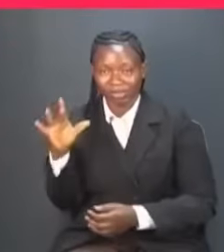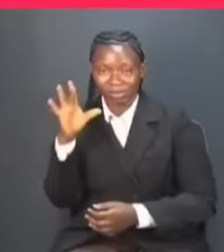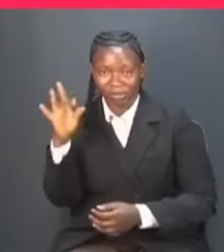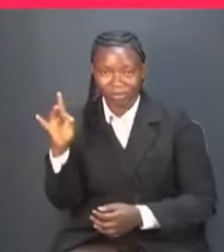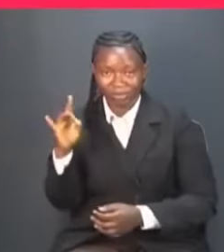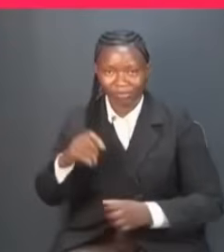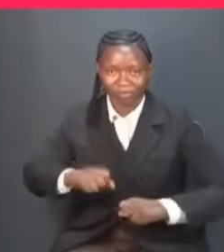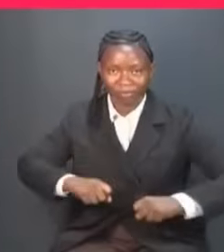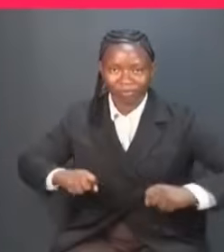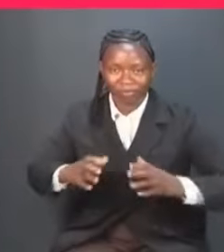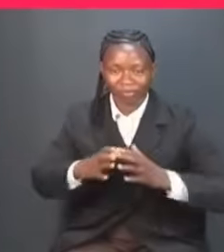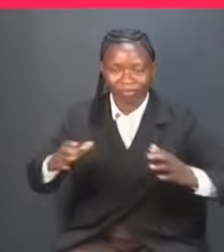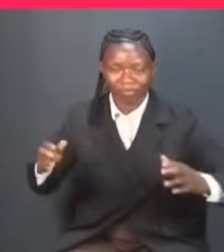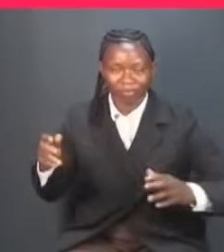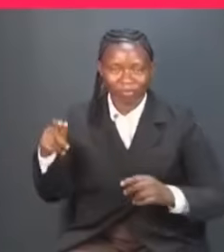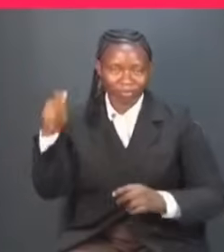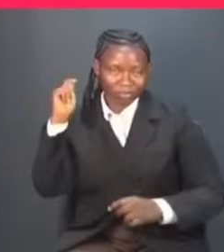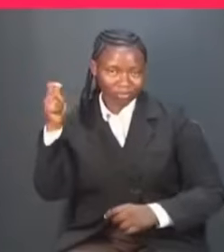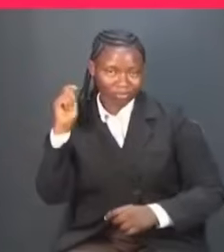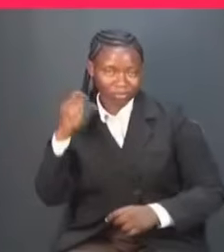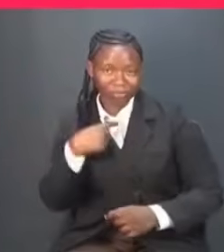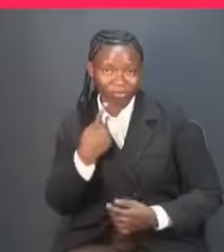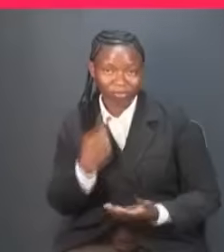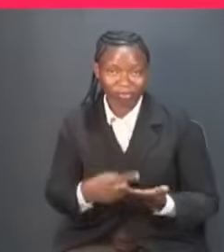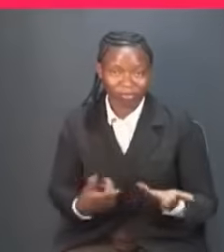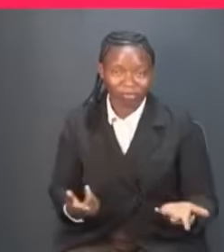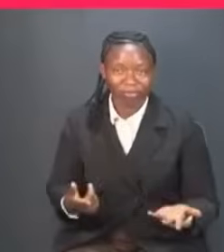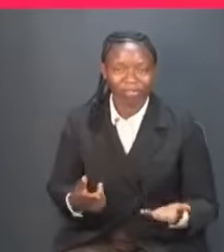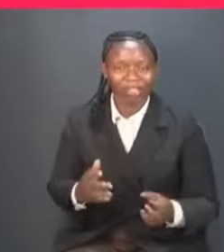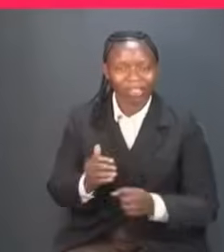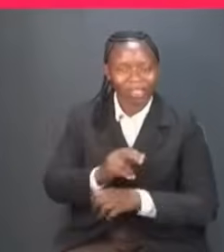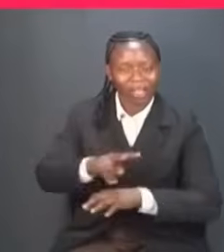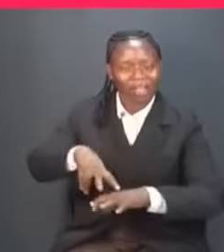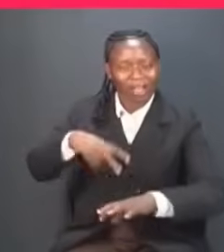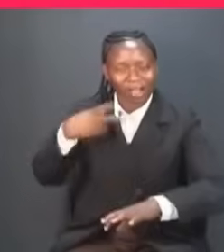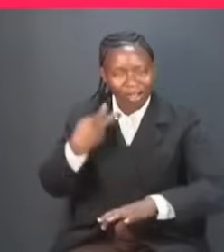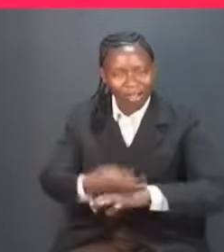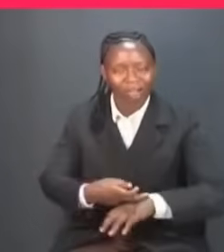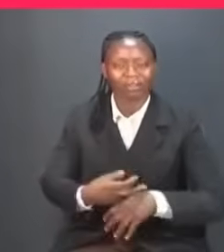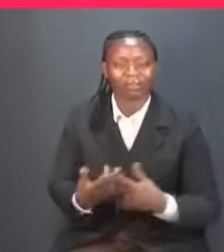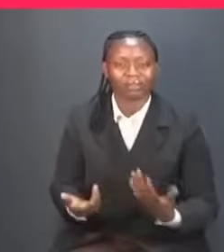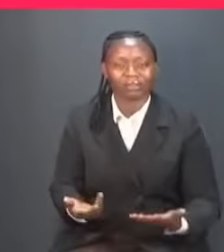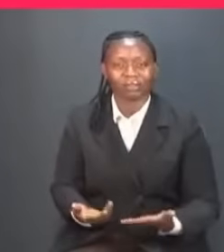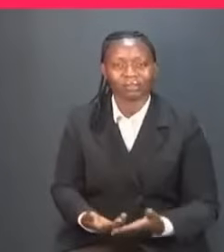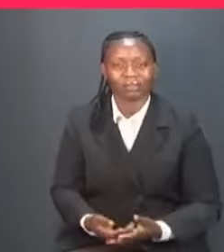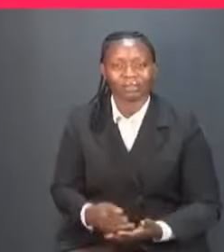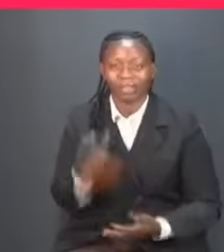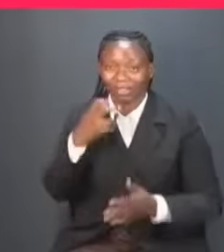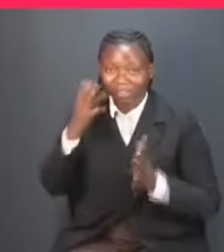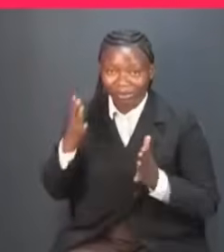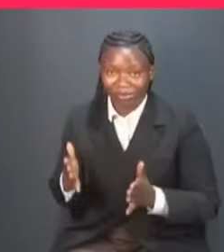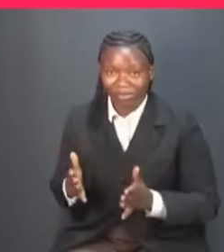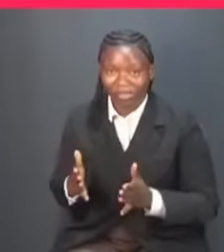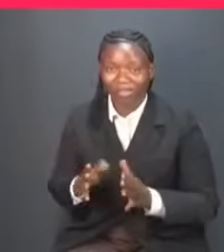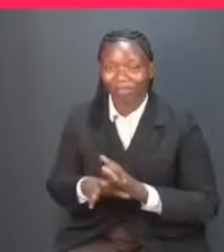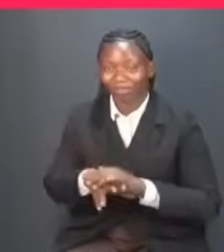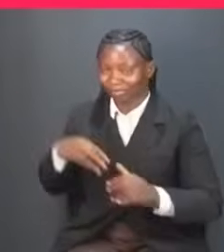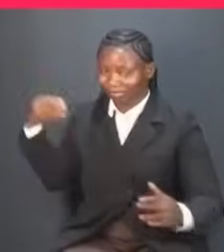said you've been finding it difficult. Speaker, that is withdrawn.